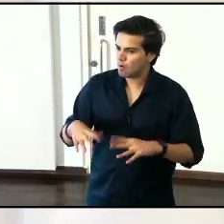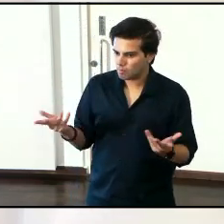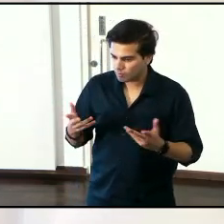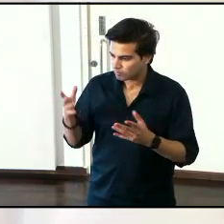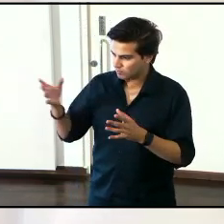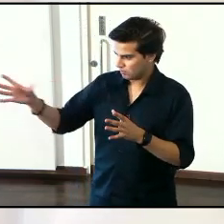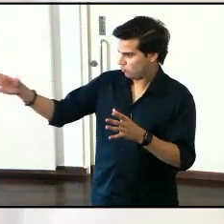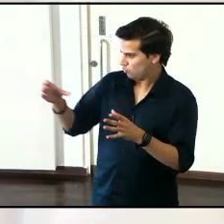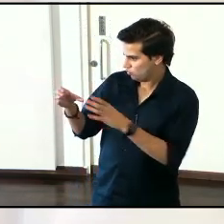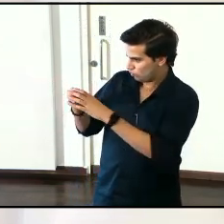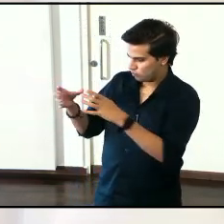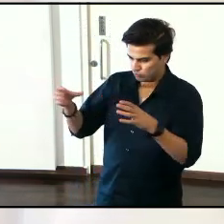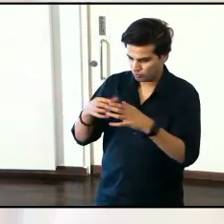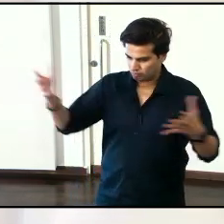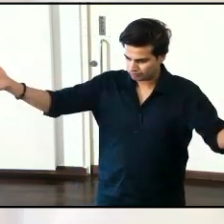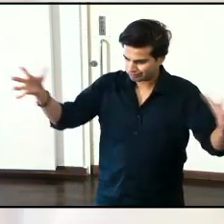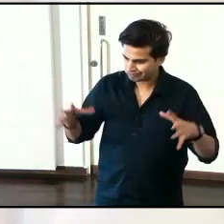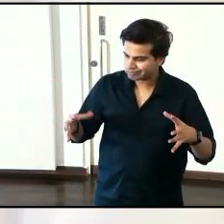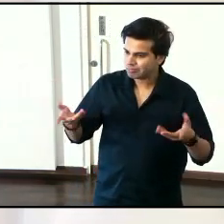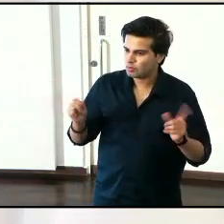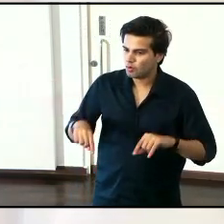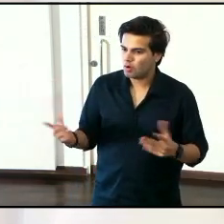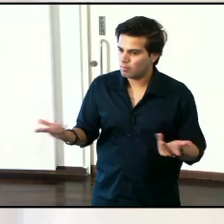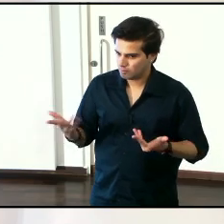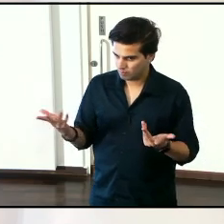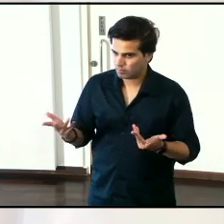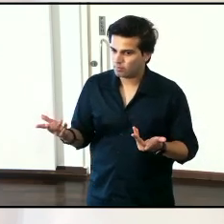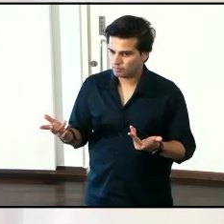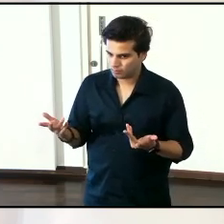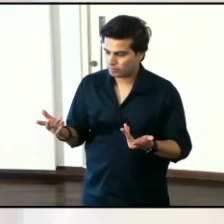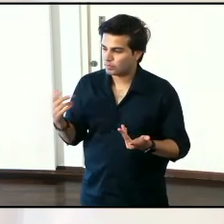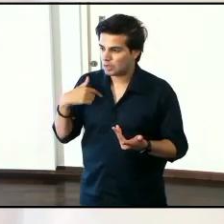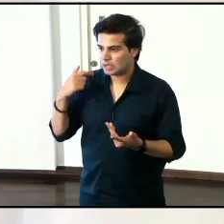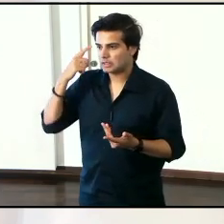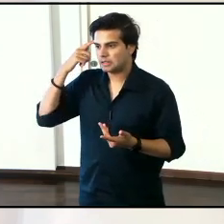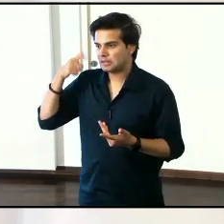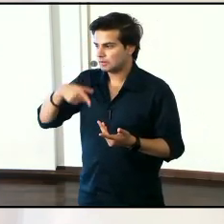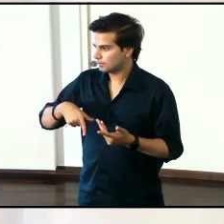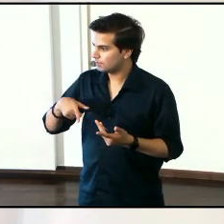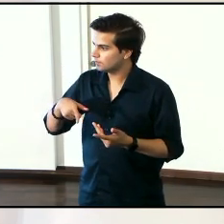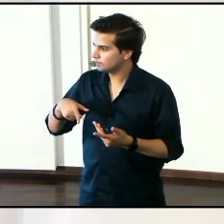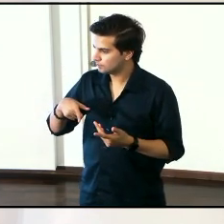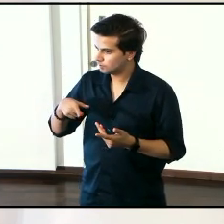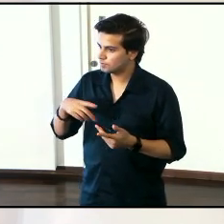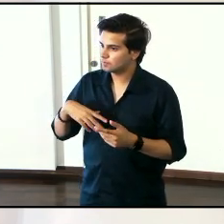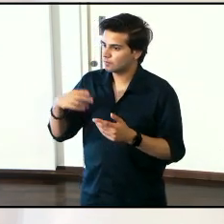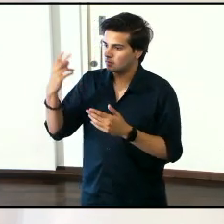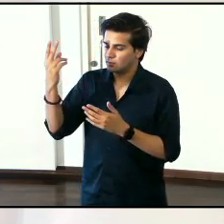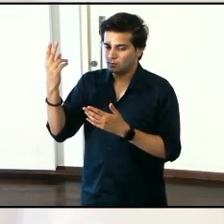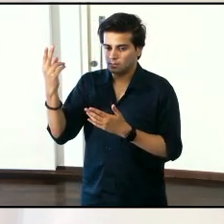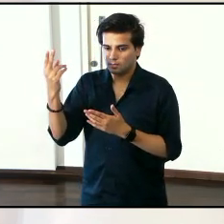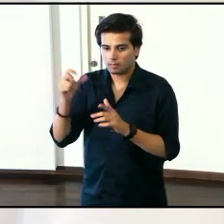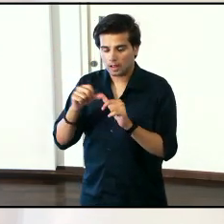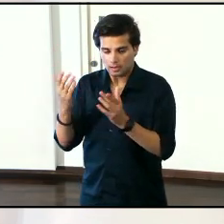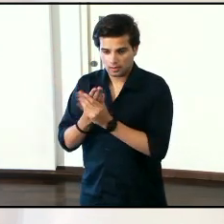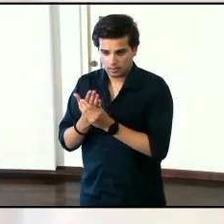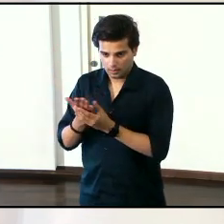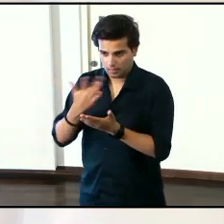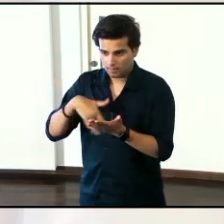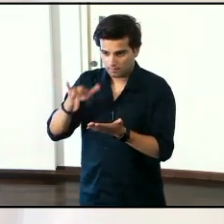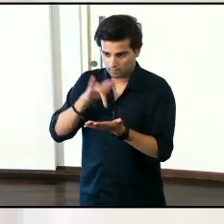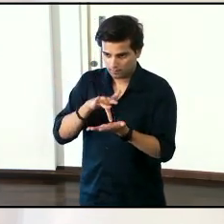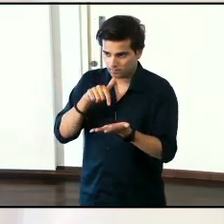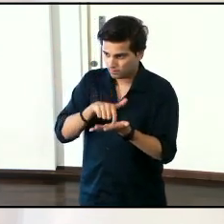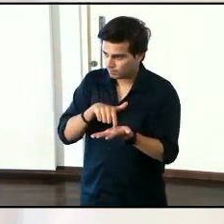coming together? And I think that this is a kind of, the archive is the place from